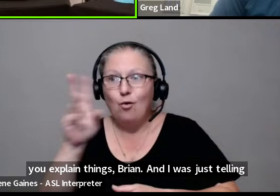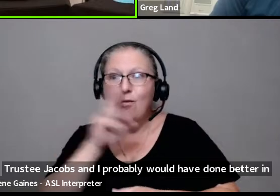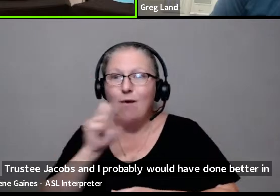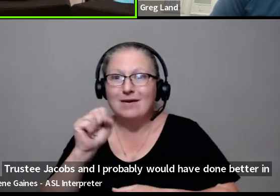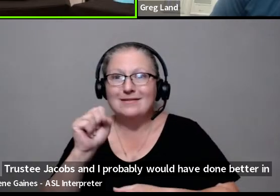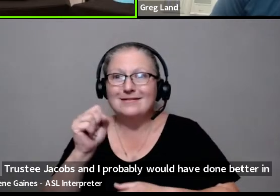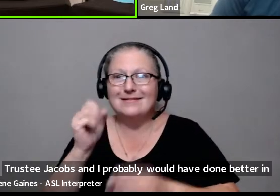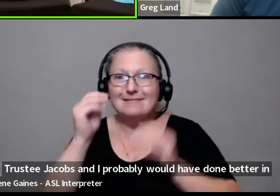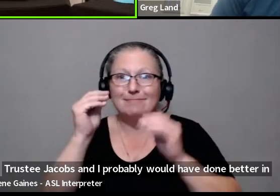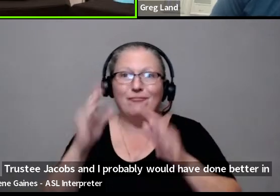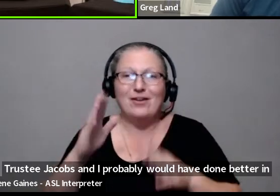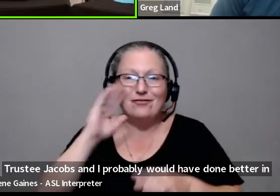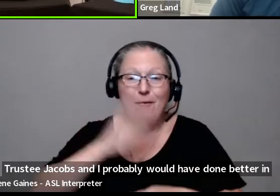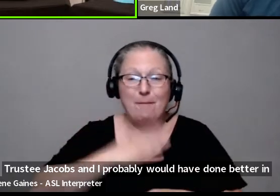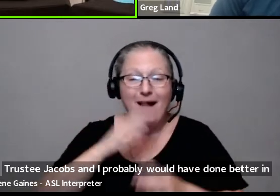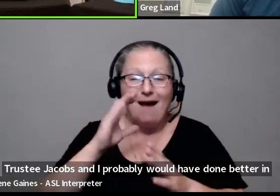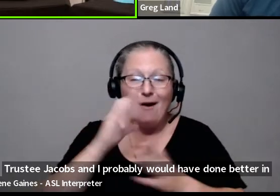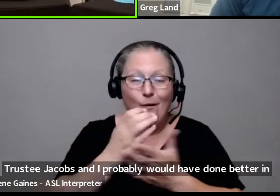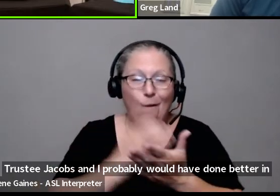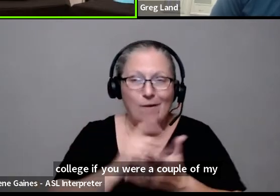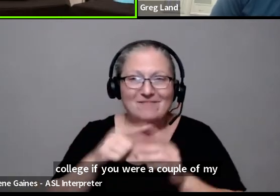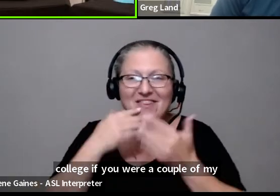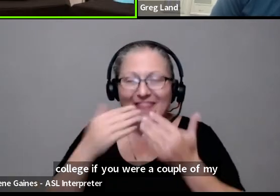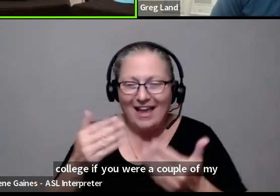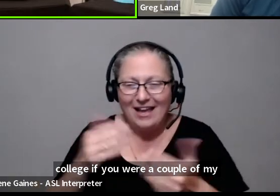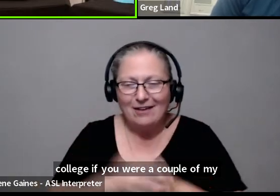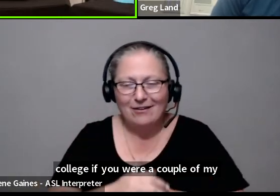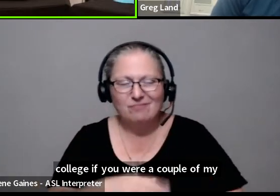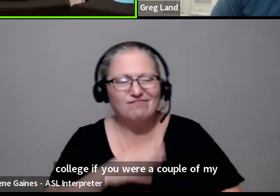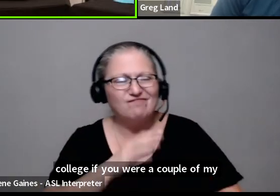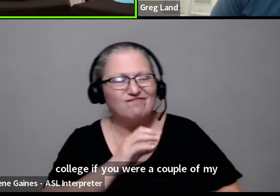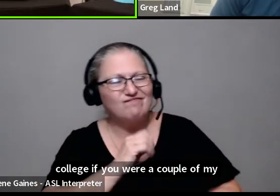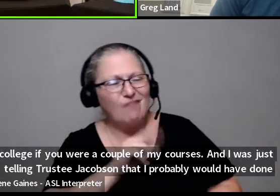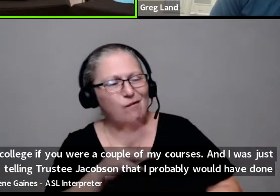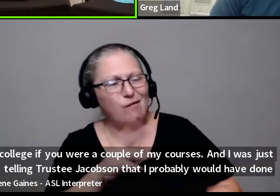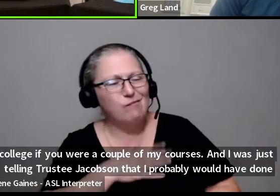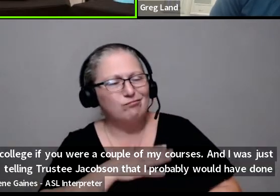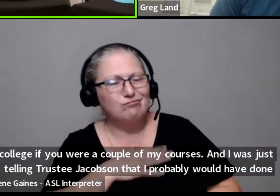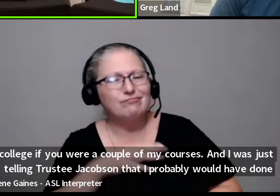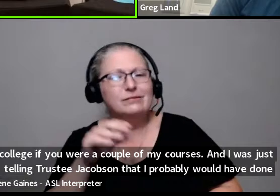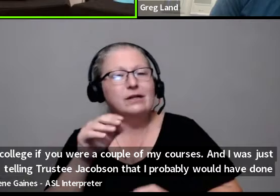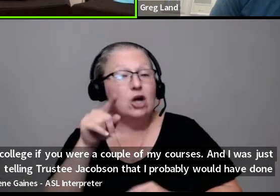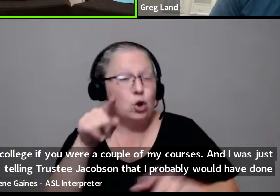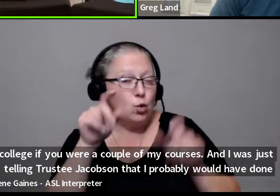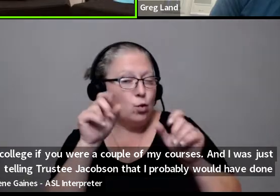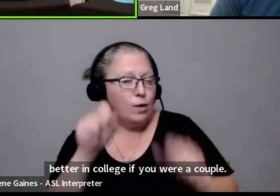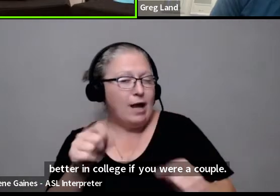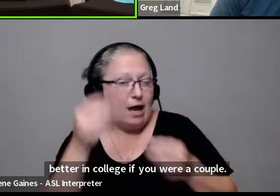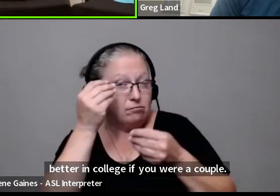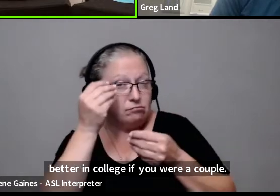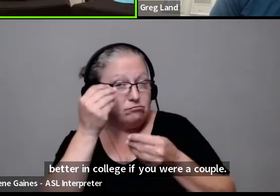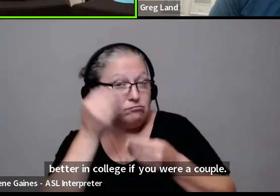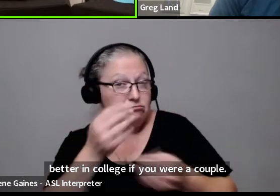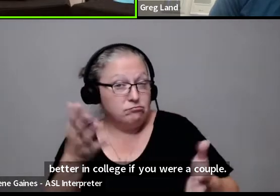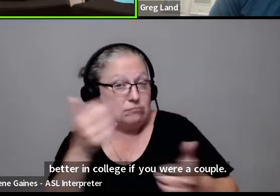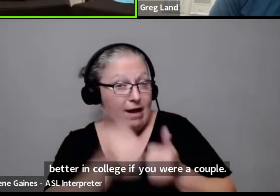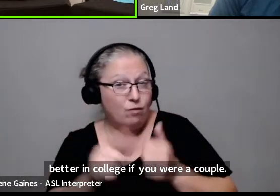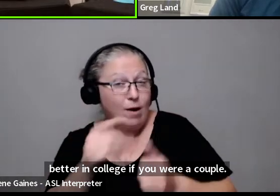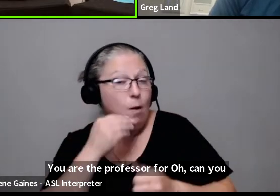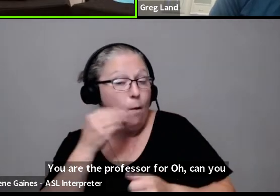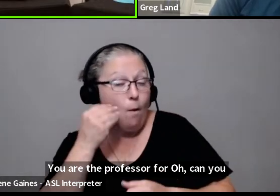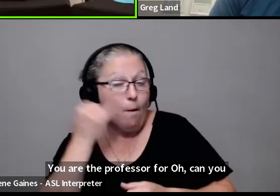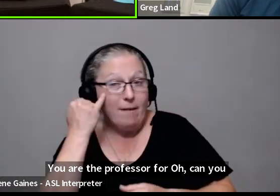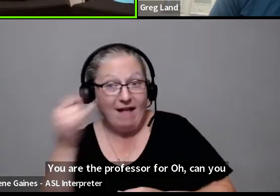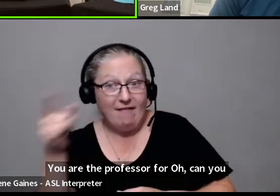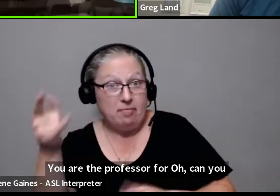of my courses. So thank you. Oh, can you just tell everybody at home if they